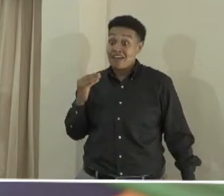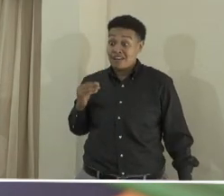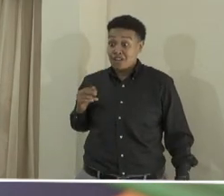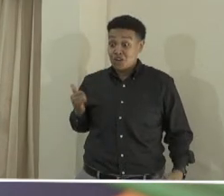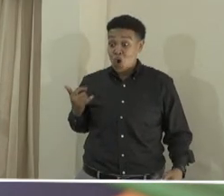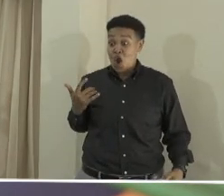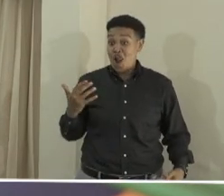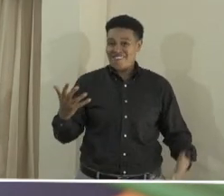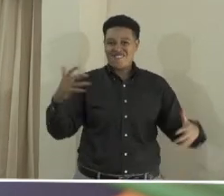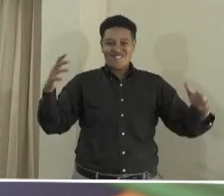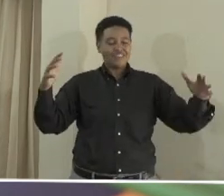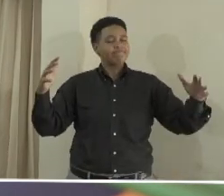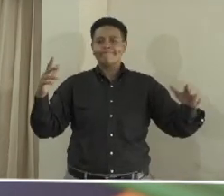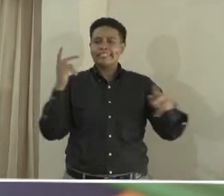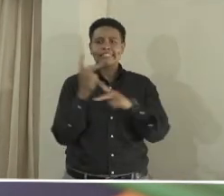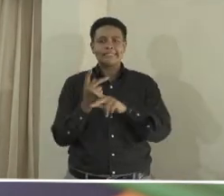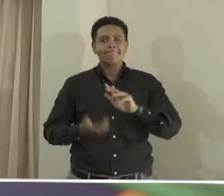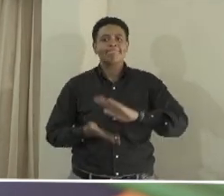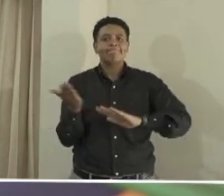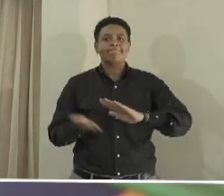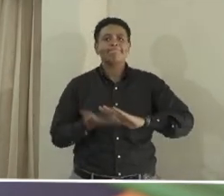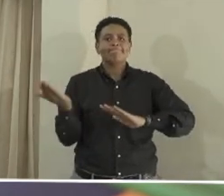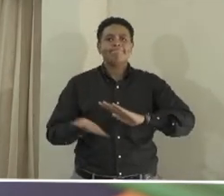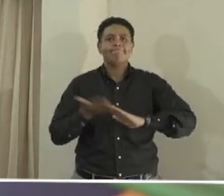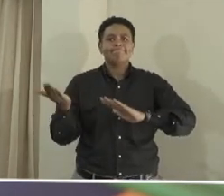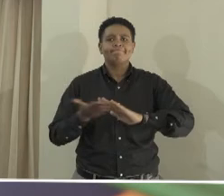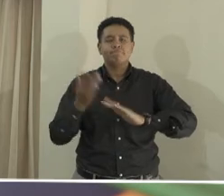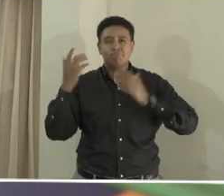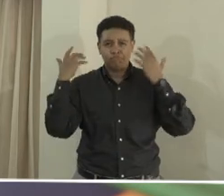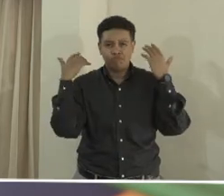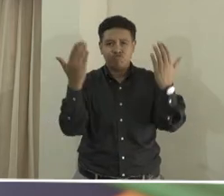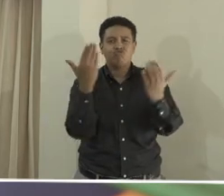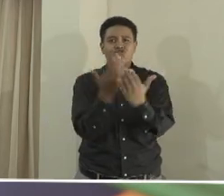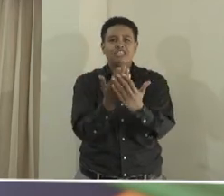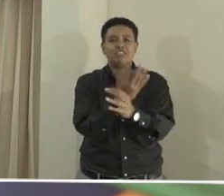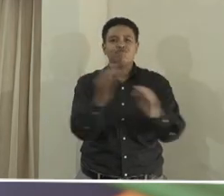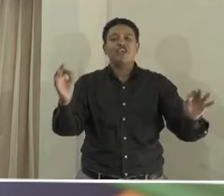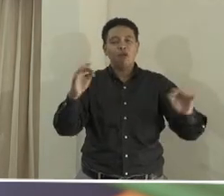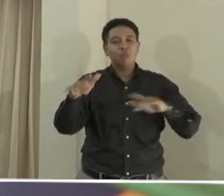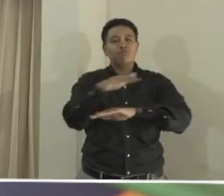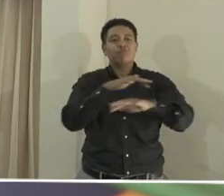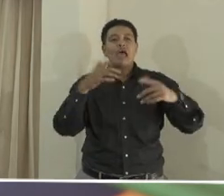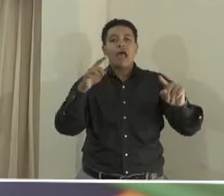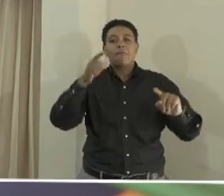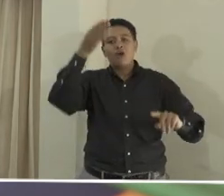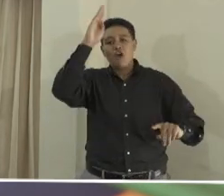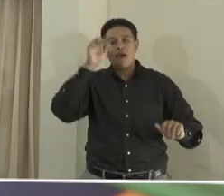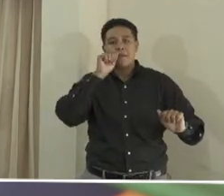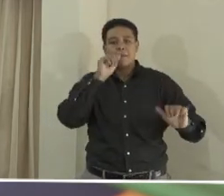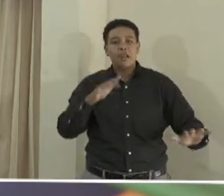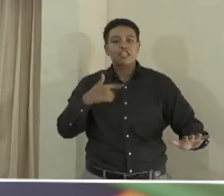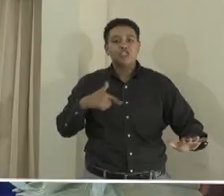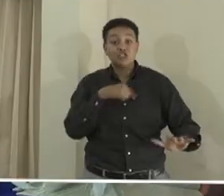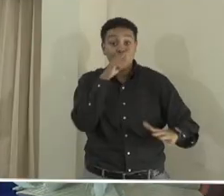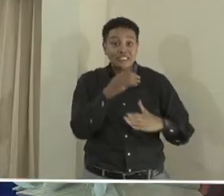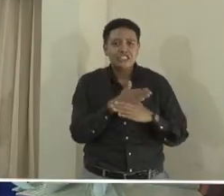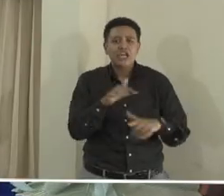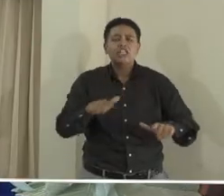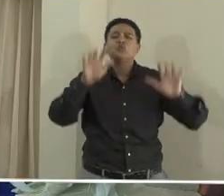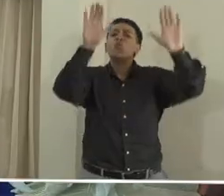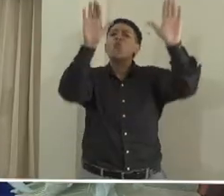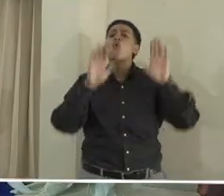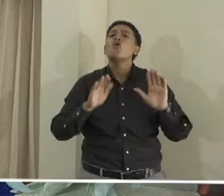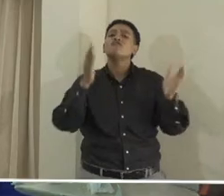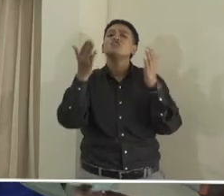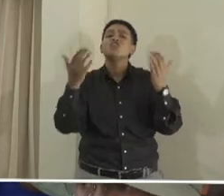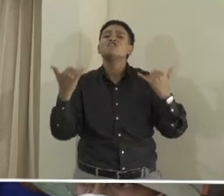end. We keep moving on to freedom. God bless us as we share in this great service.